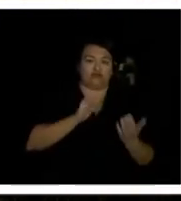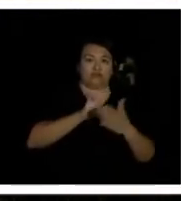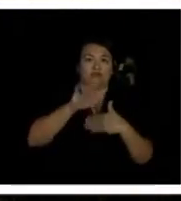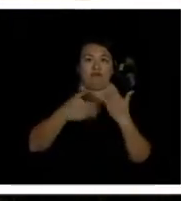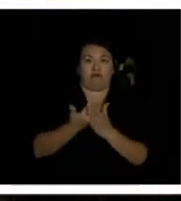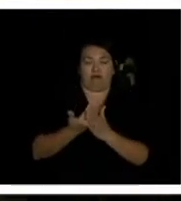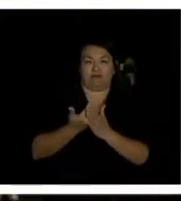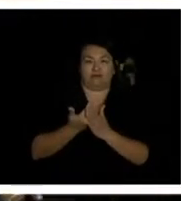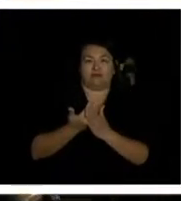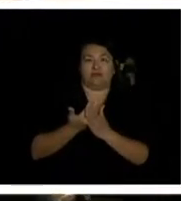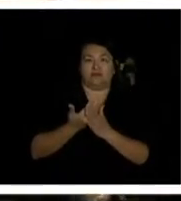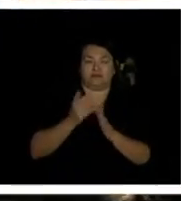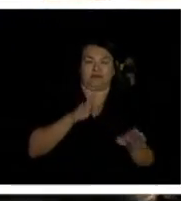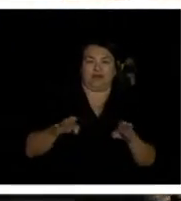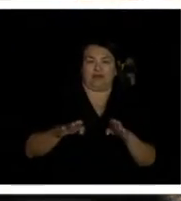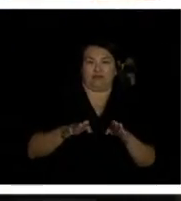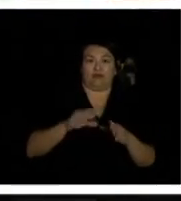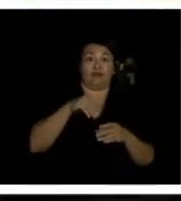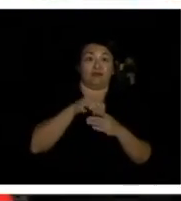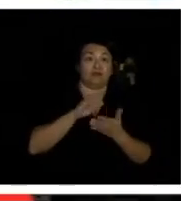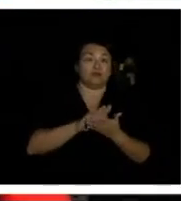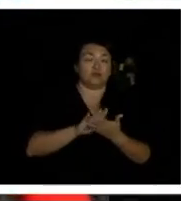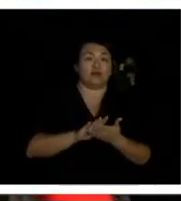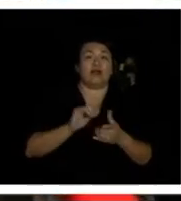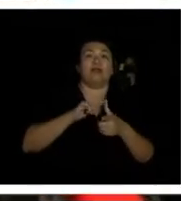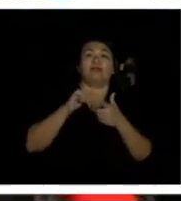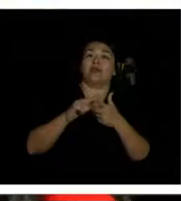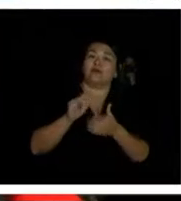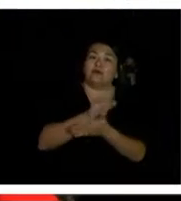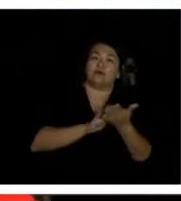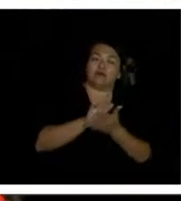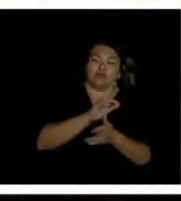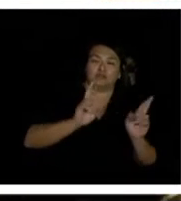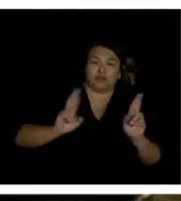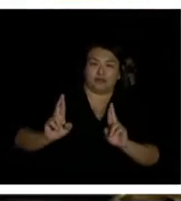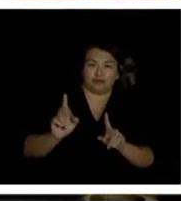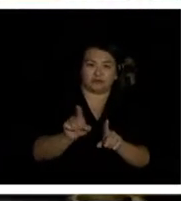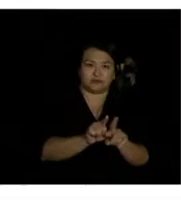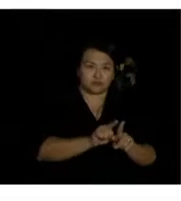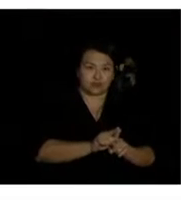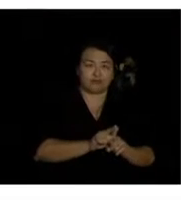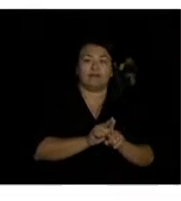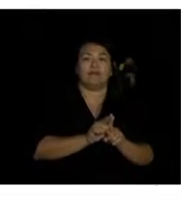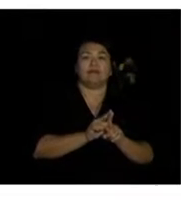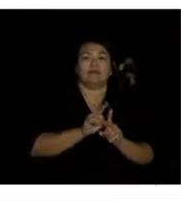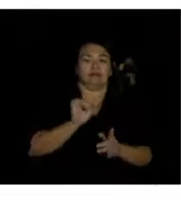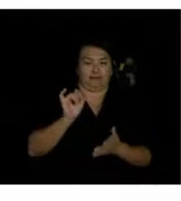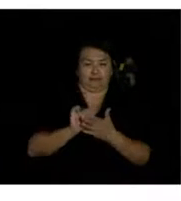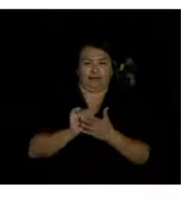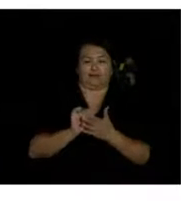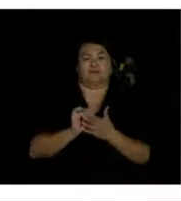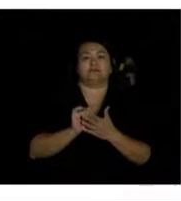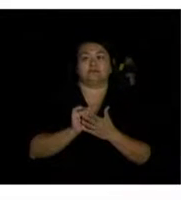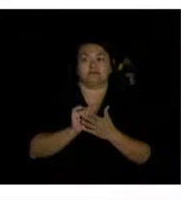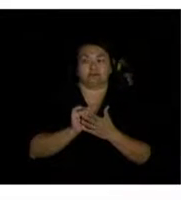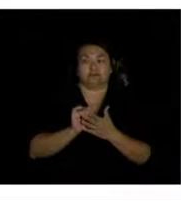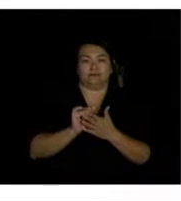schools. And then college readiness was something that is, that's a pretty